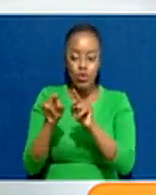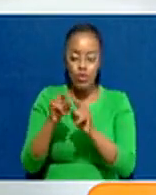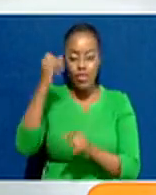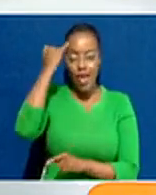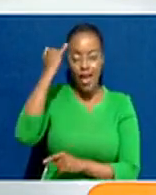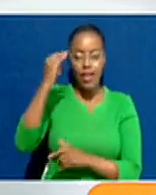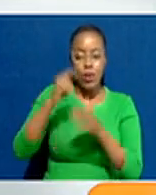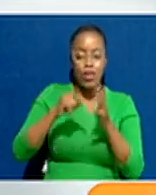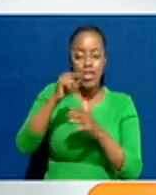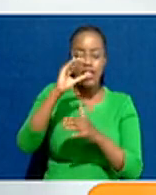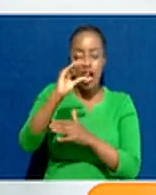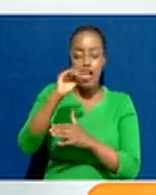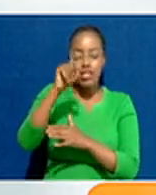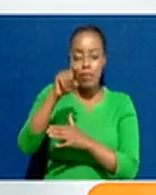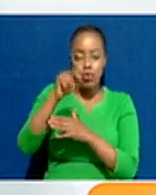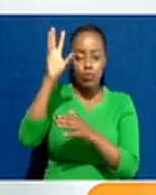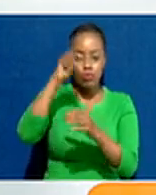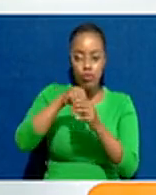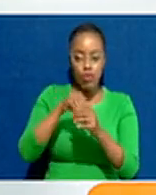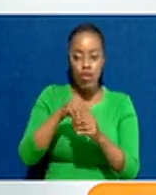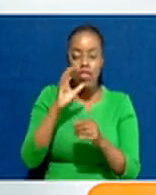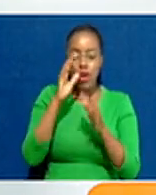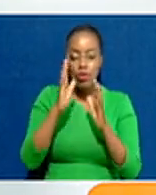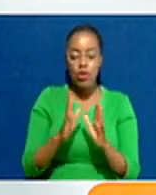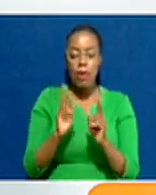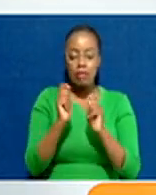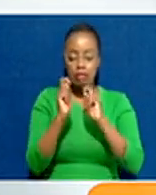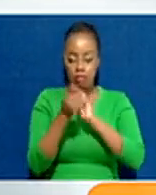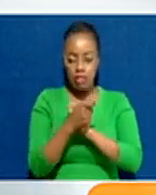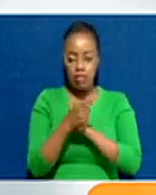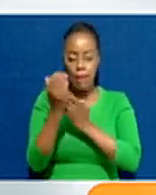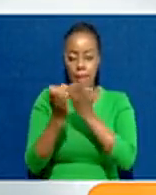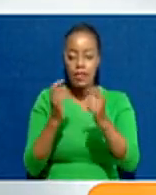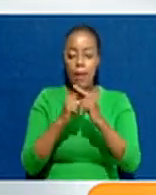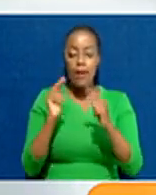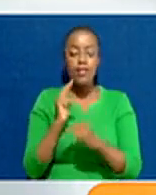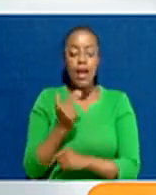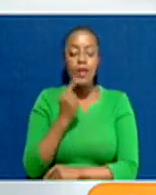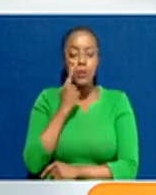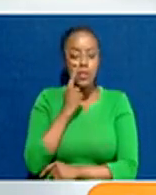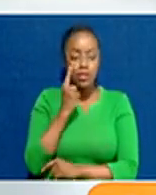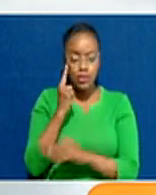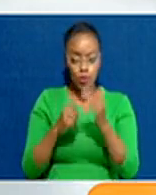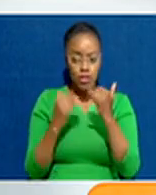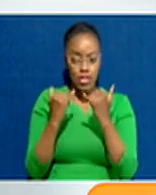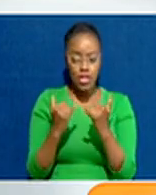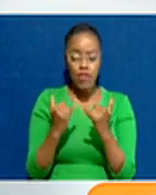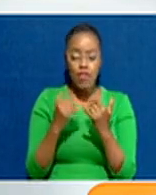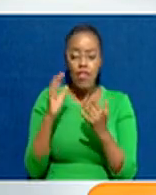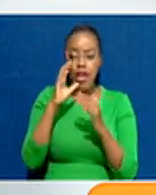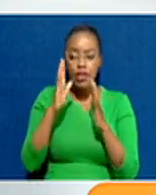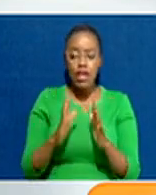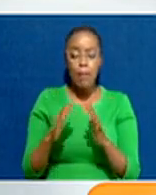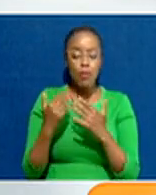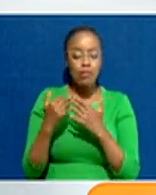idea was all that cash was supposed to be invested in the consumer-facing business. But what we can see is that either the